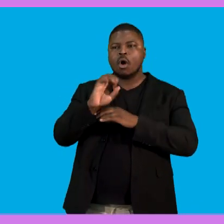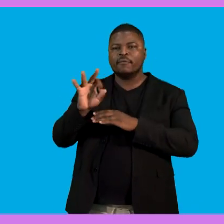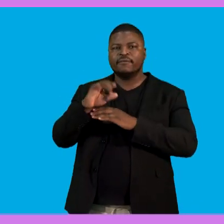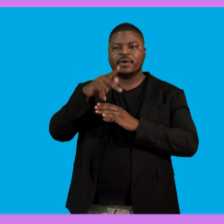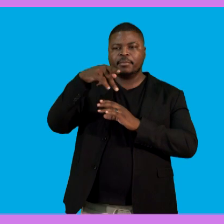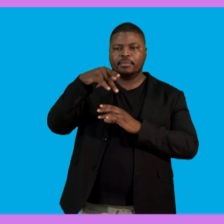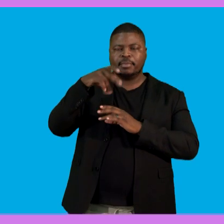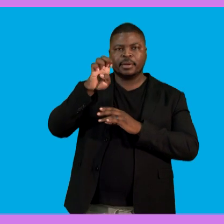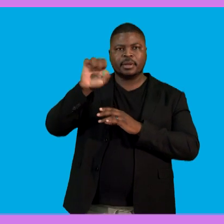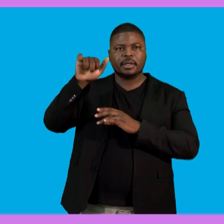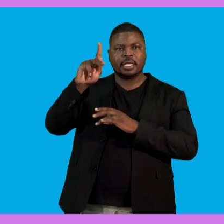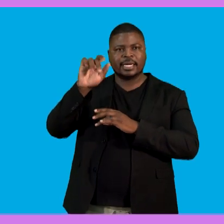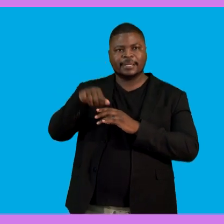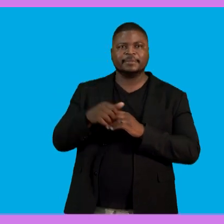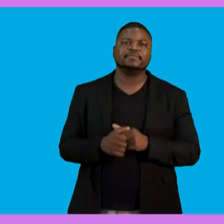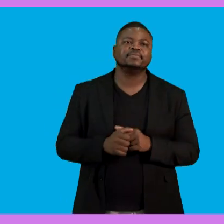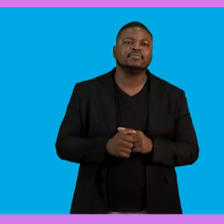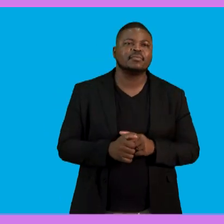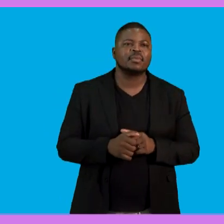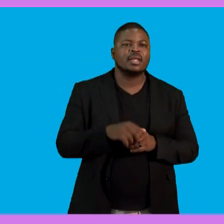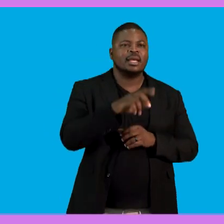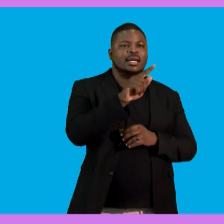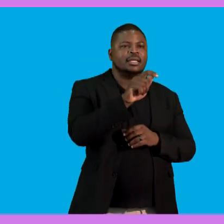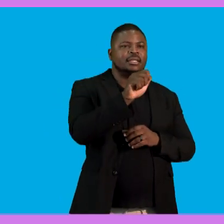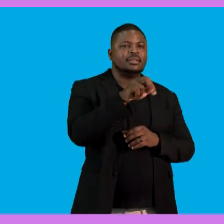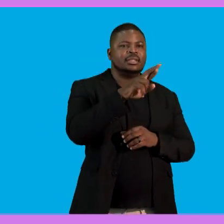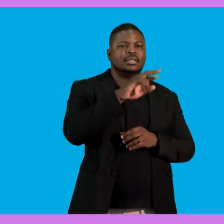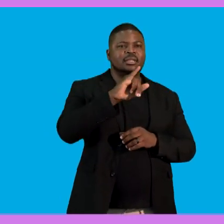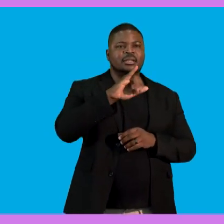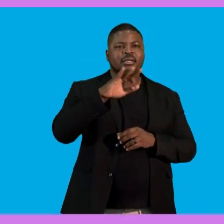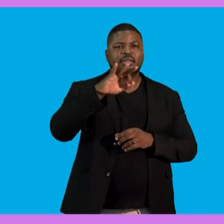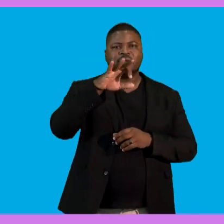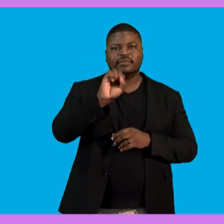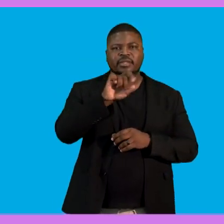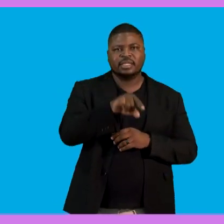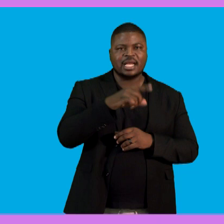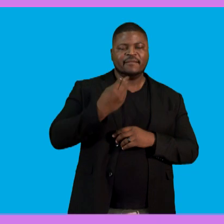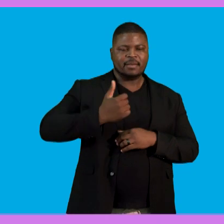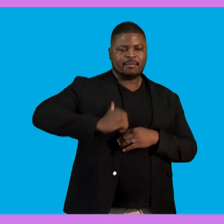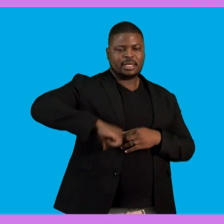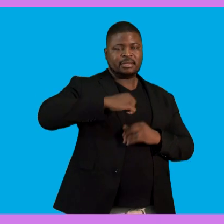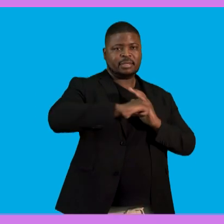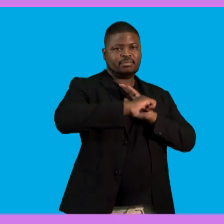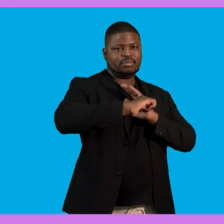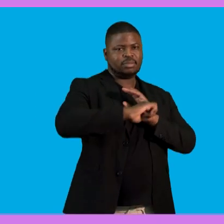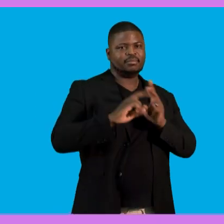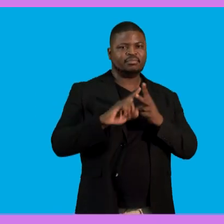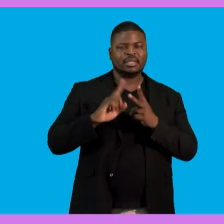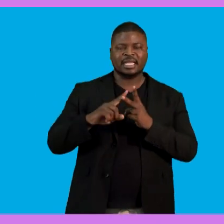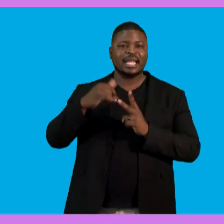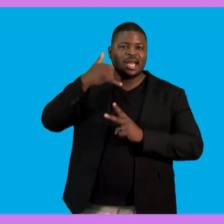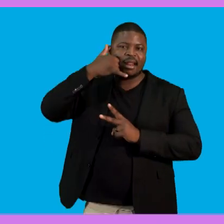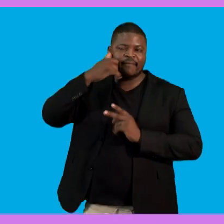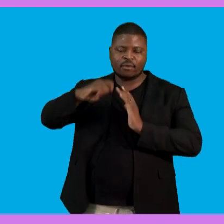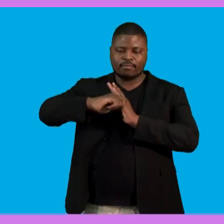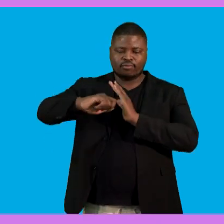going to be our tariffs. Under tariffs, we've broken it down into two parts. The first part is going to be the municipal tariffs, and the second